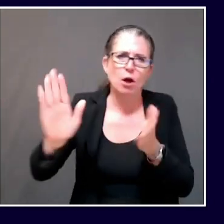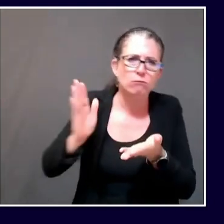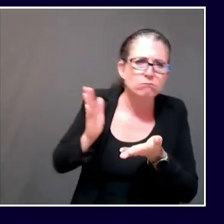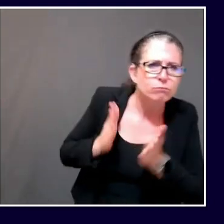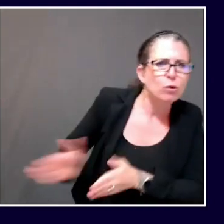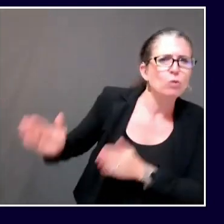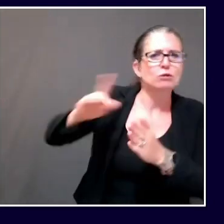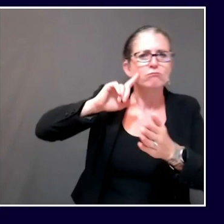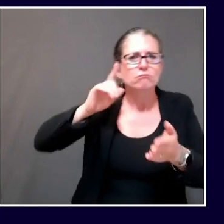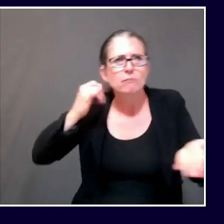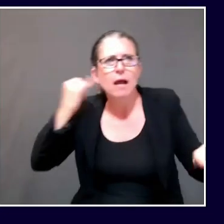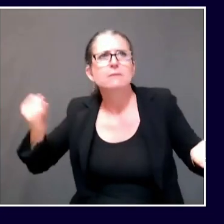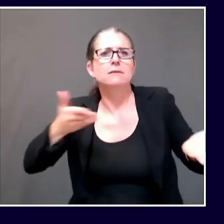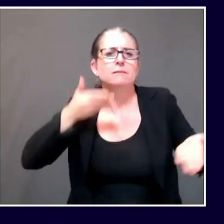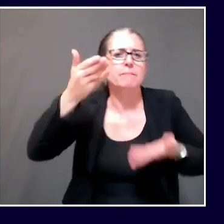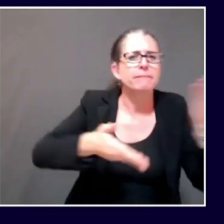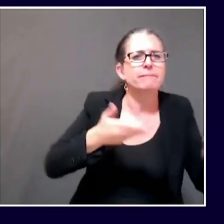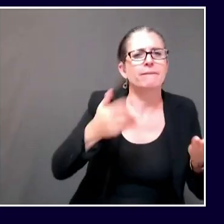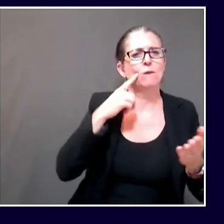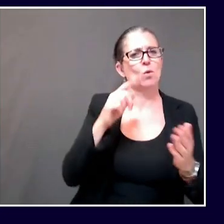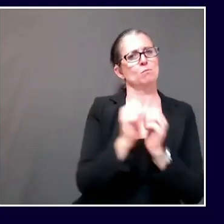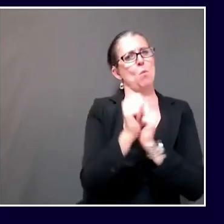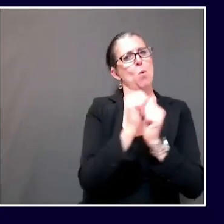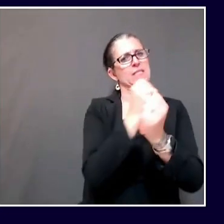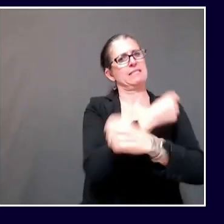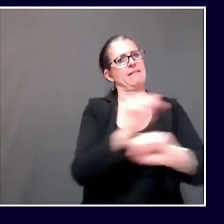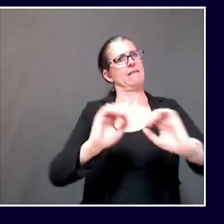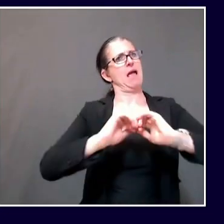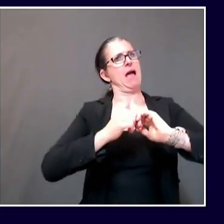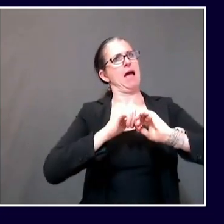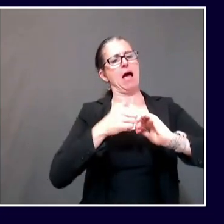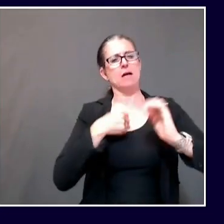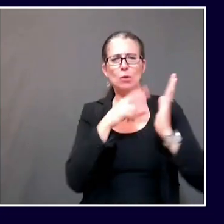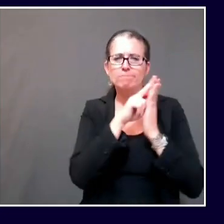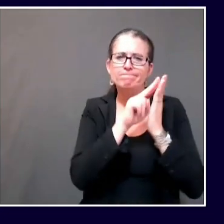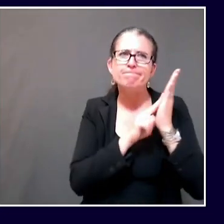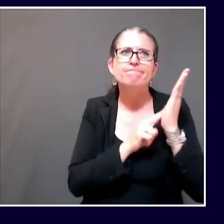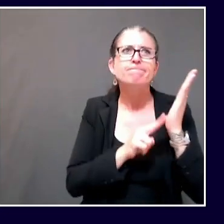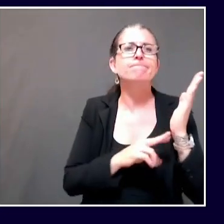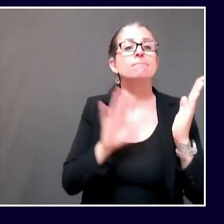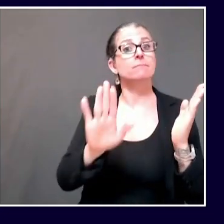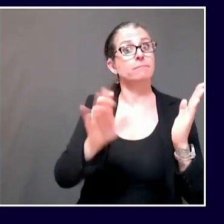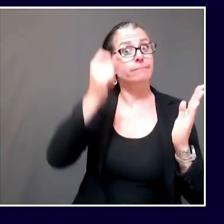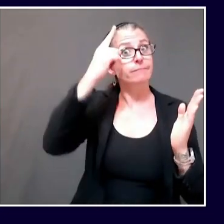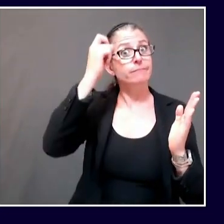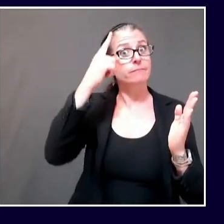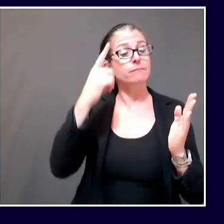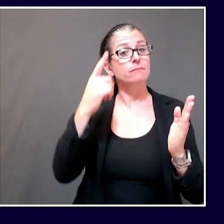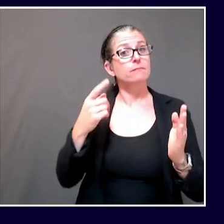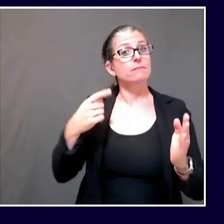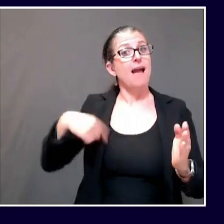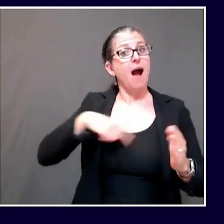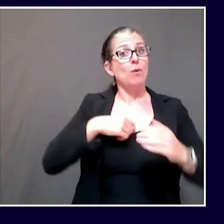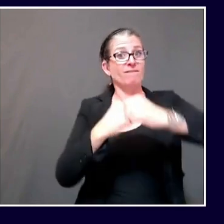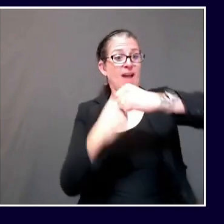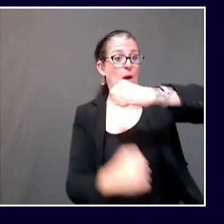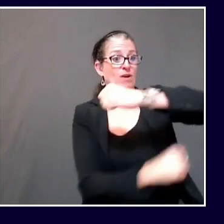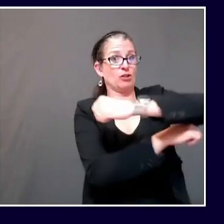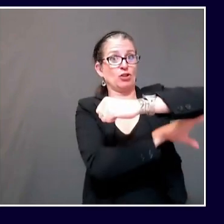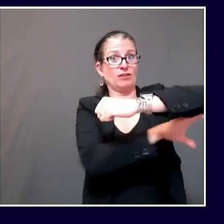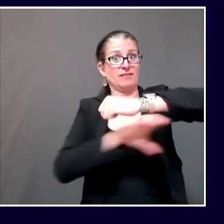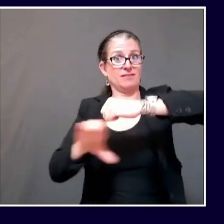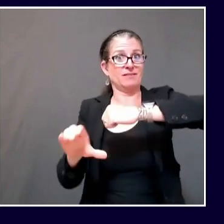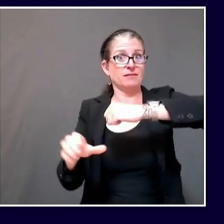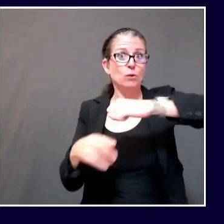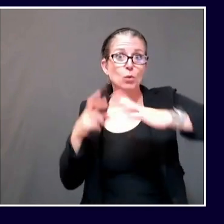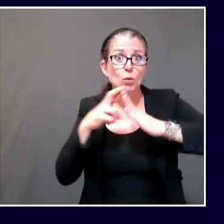coronavirus pandemic. The people of Maine have worked hard to keep our COVID-19 prevalence low. We continue that fight, and we